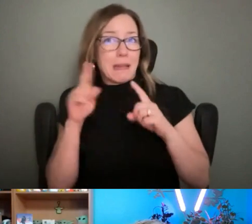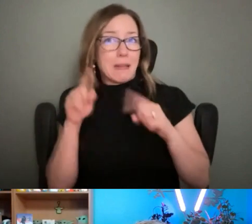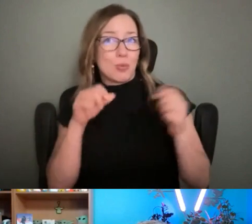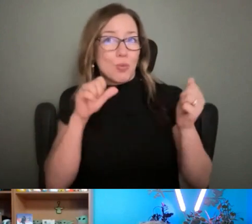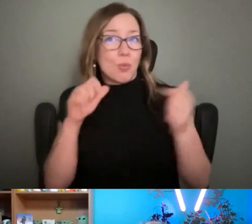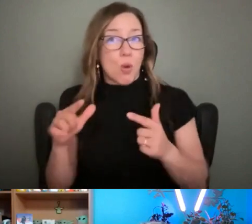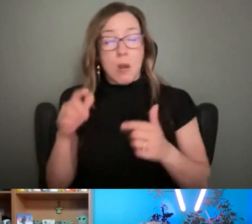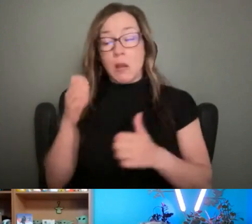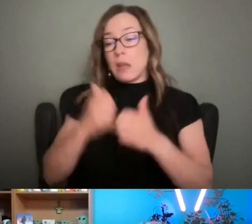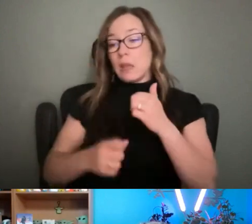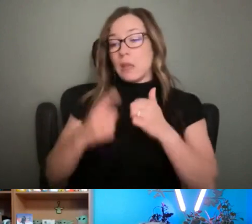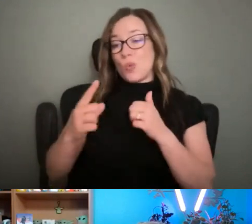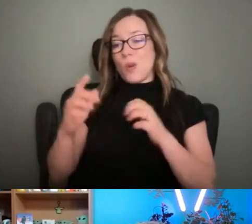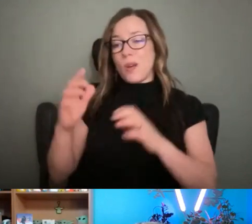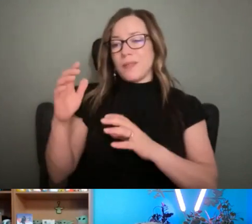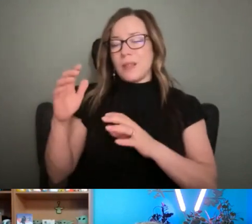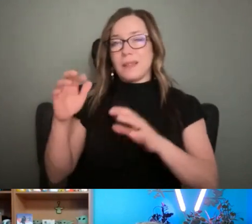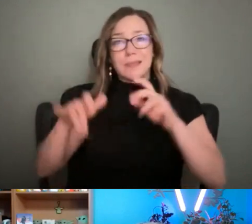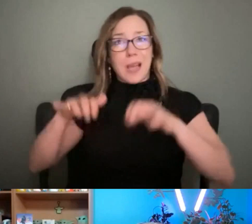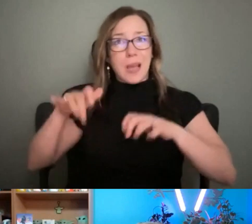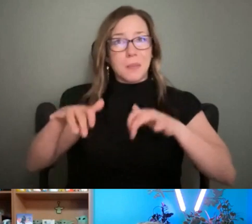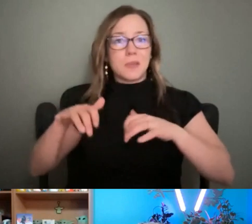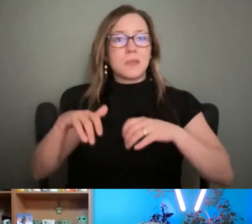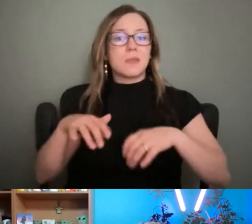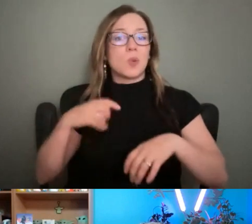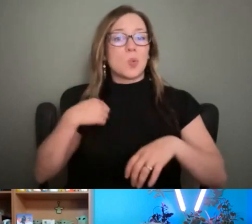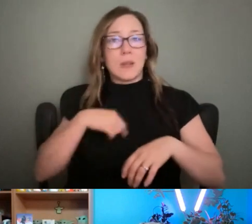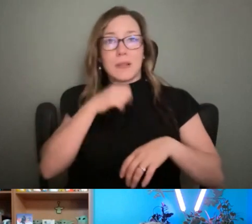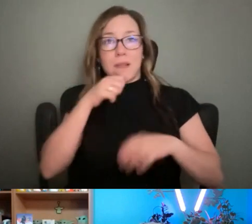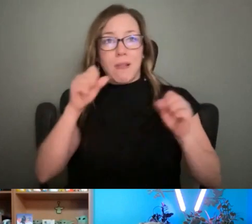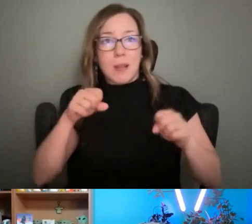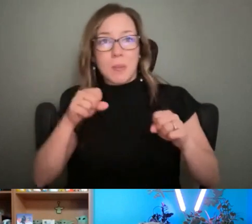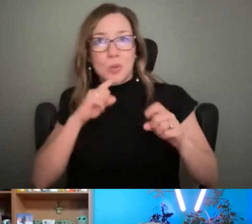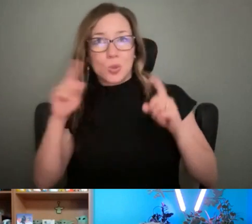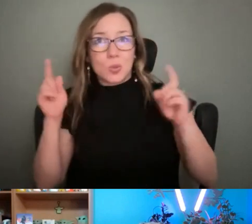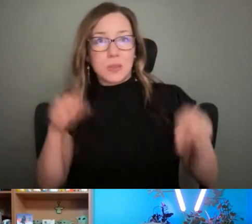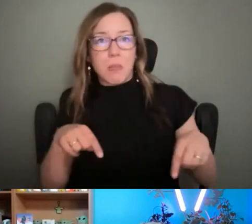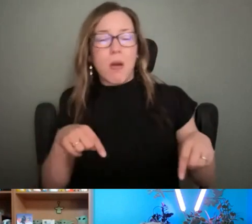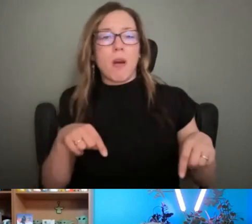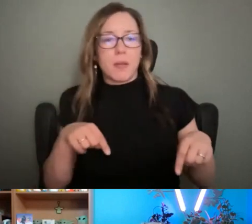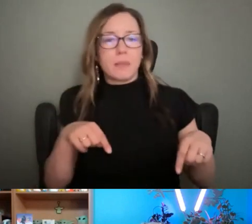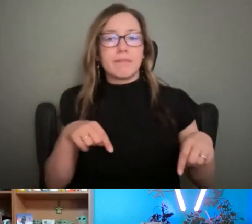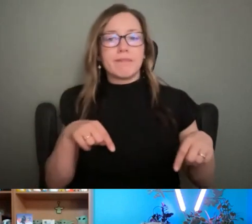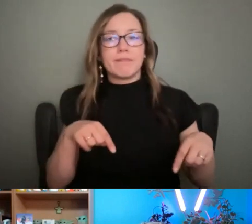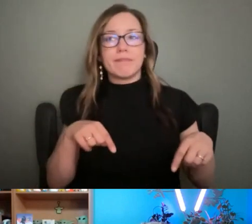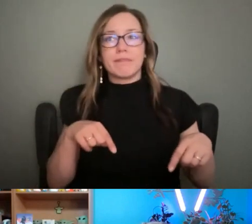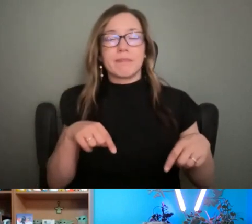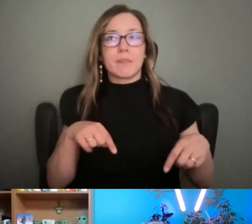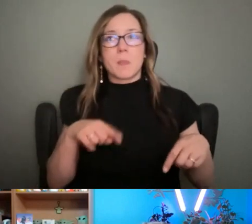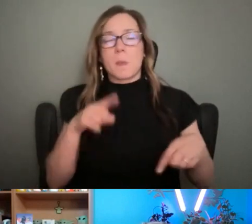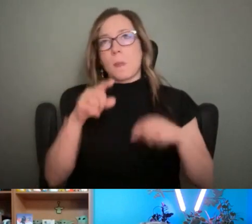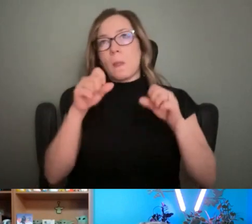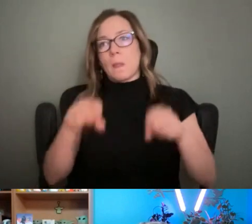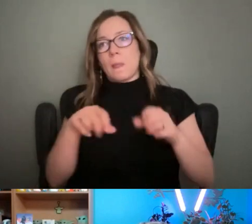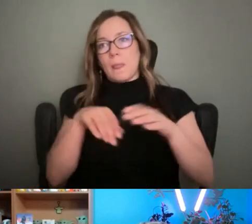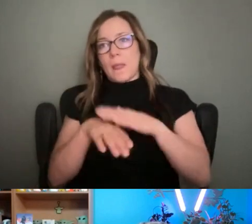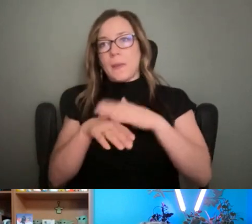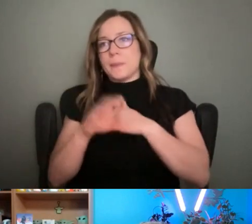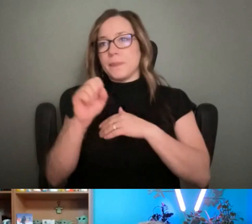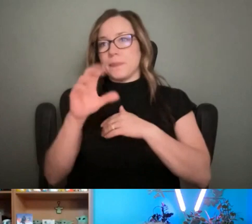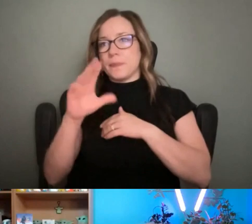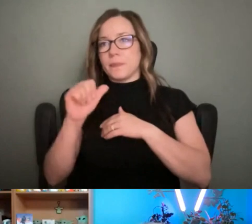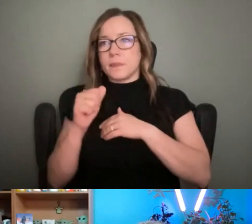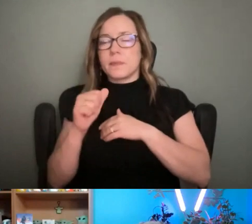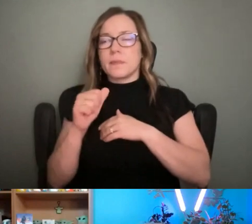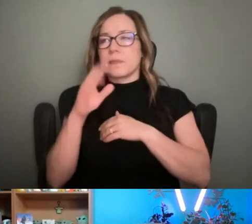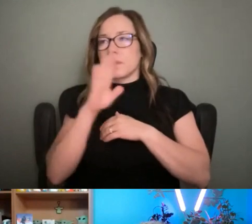who chatted or typed a question in and we weren't able to respond to it, you can access Sarah's information from